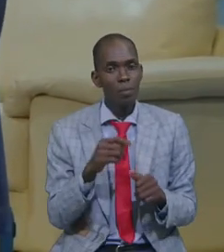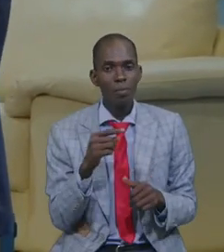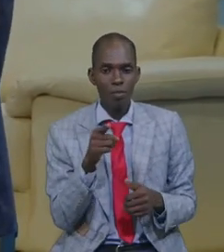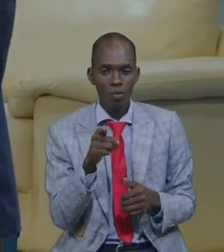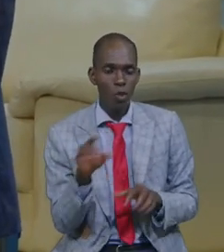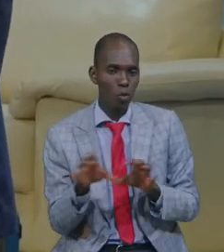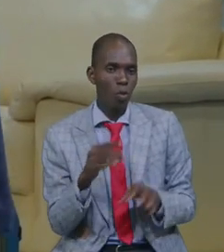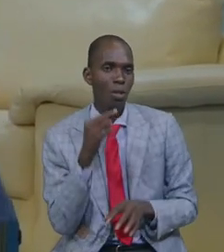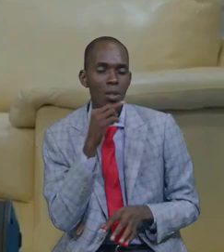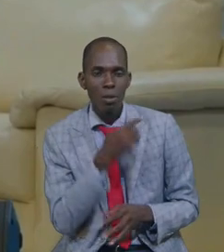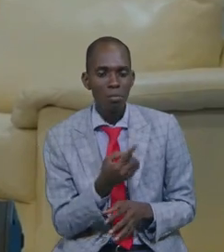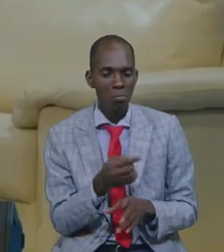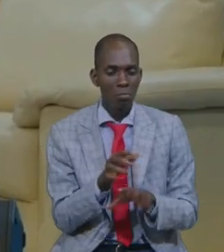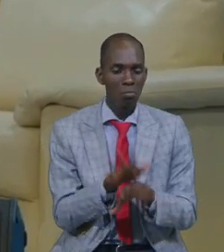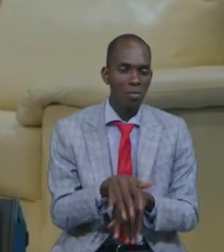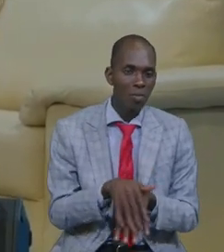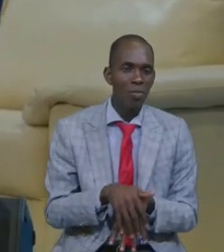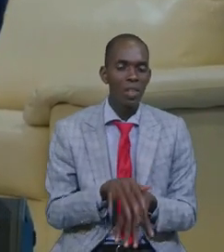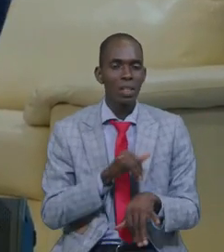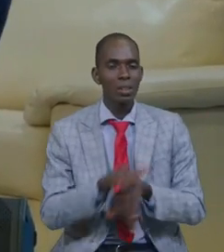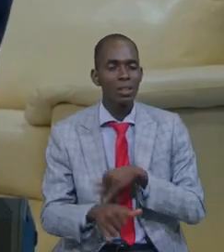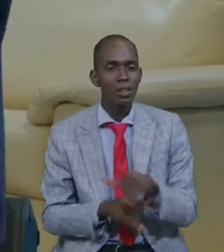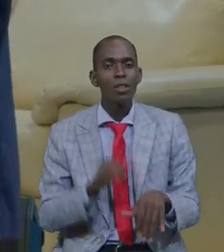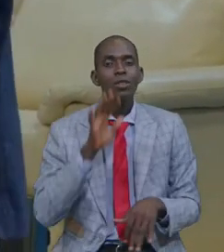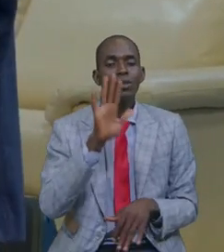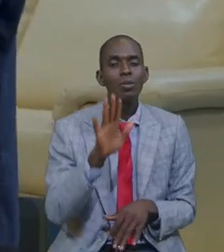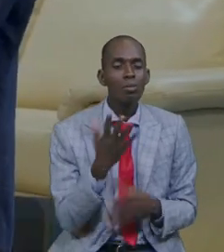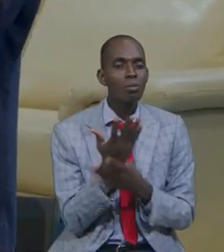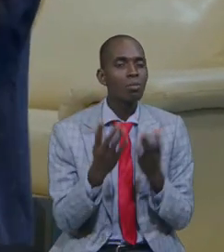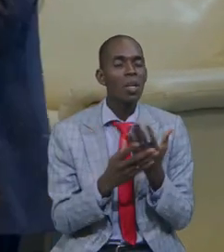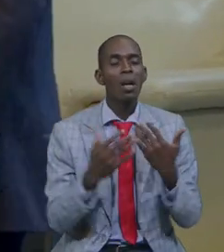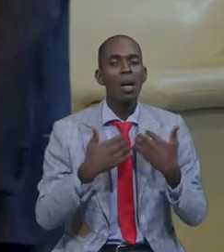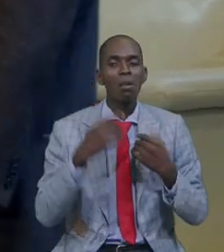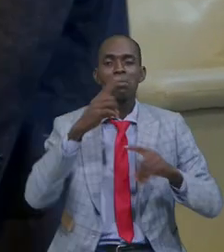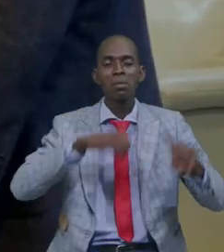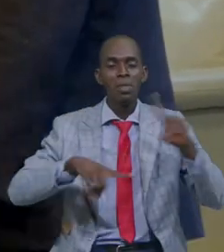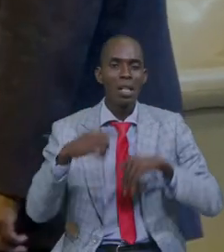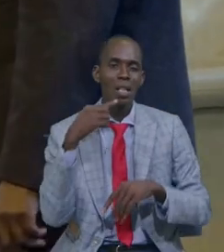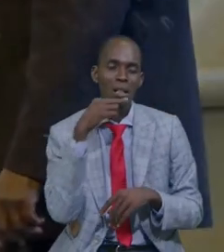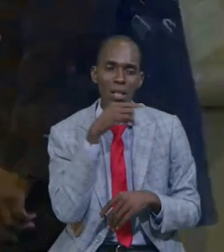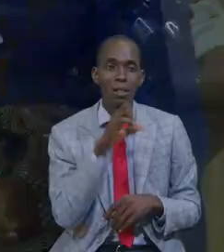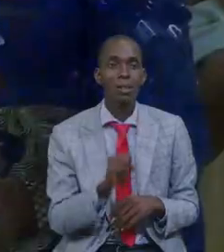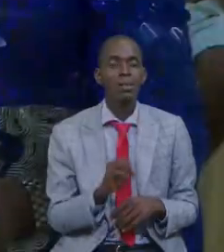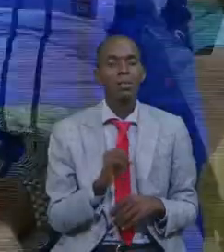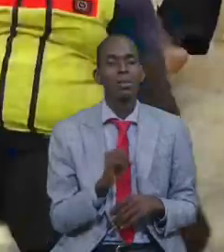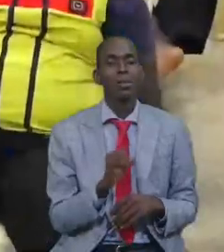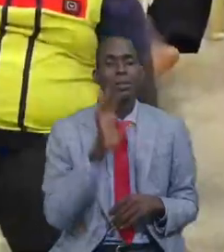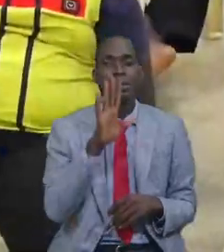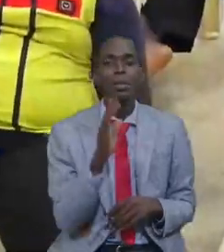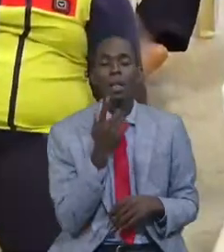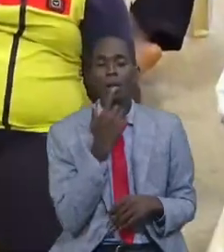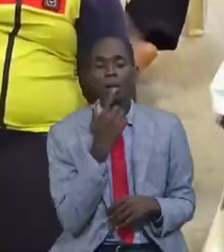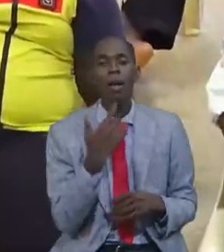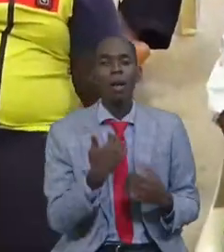pretense, deception. Your lips have spoken lies. Your tongue have